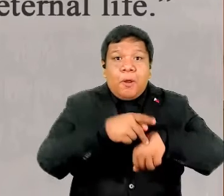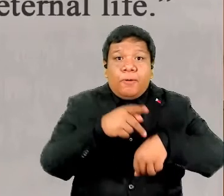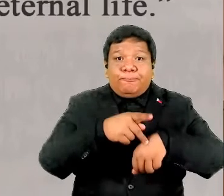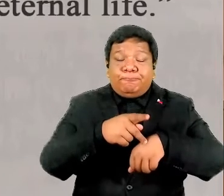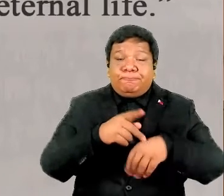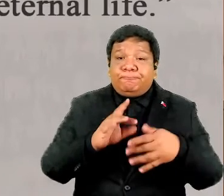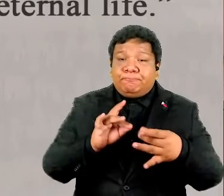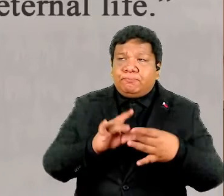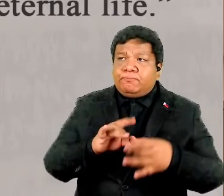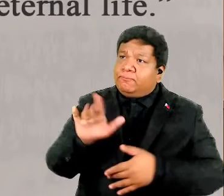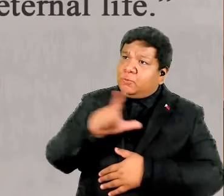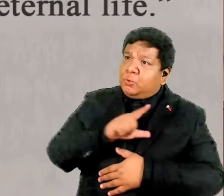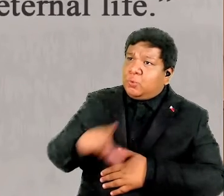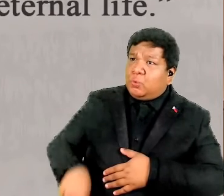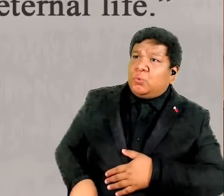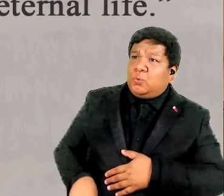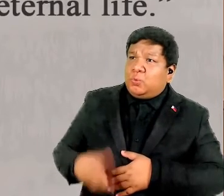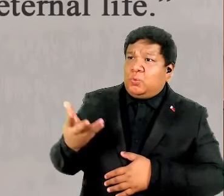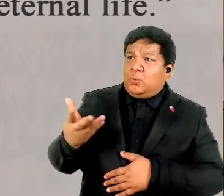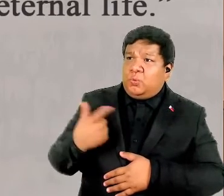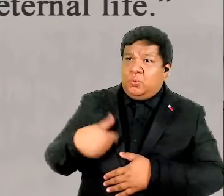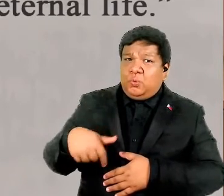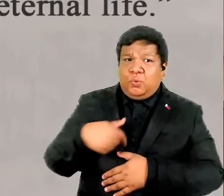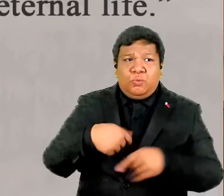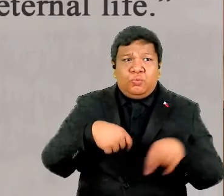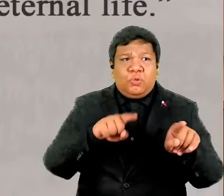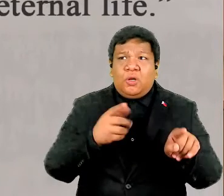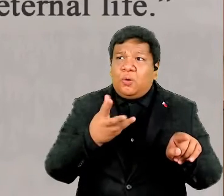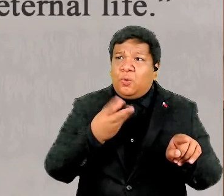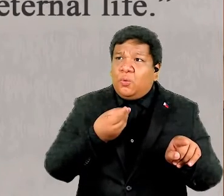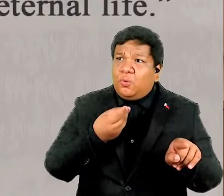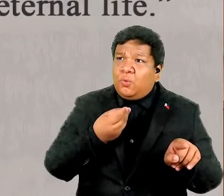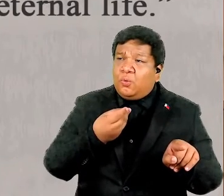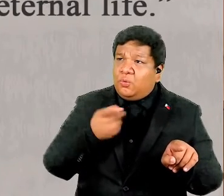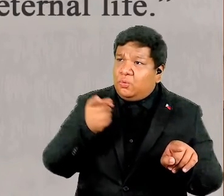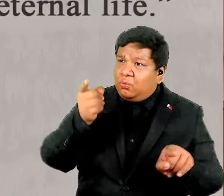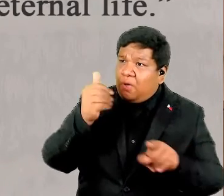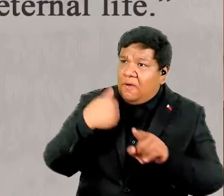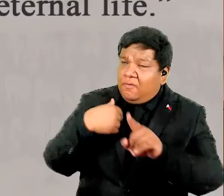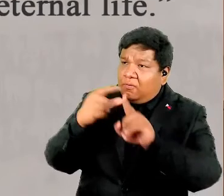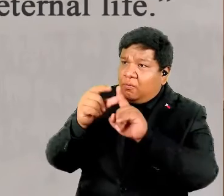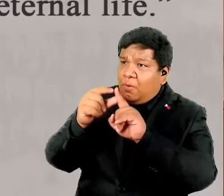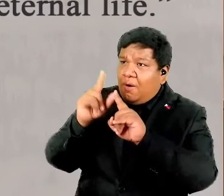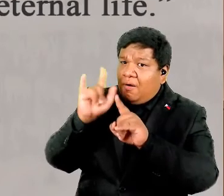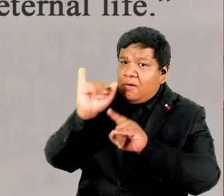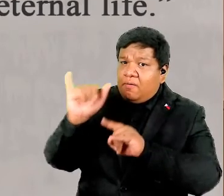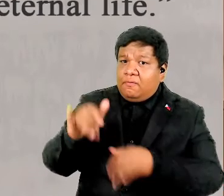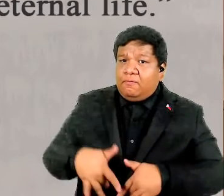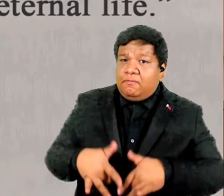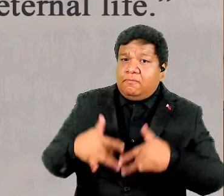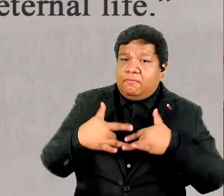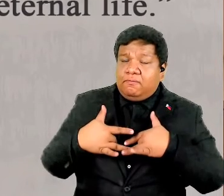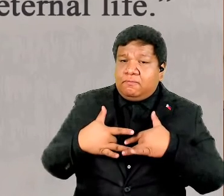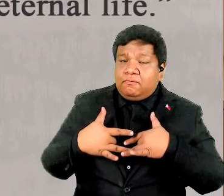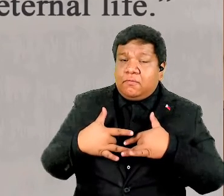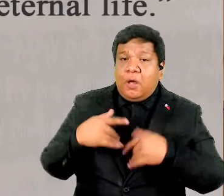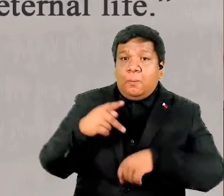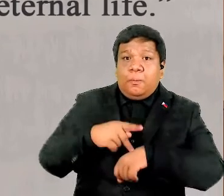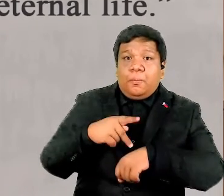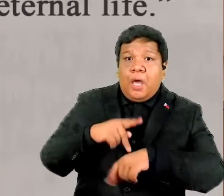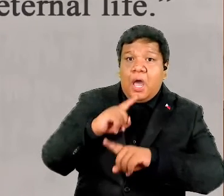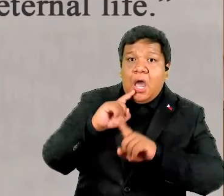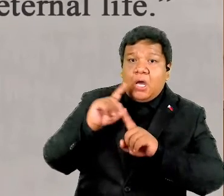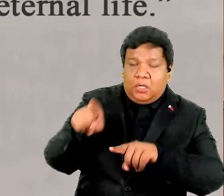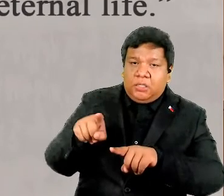Peter answered him, "Lord, to whom shall we go? You have the words of eternal life."